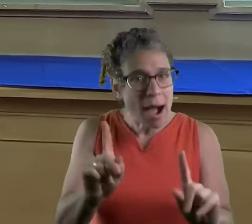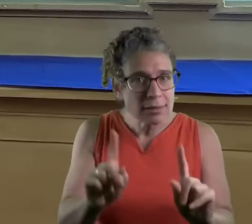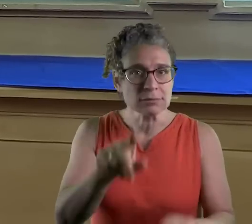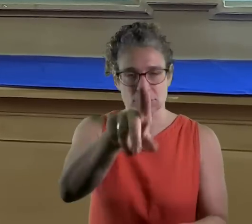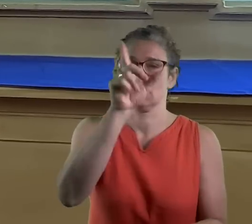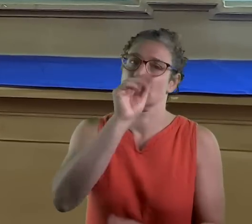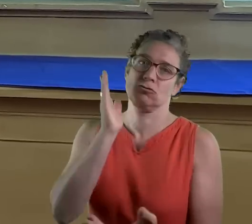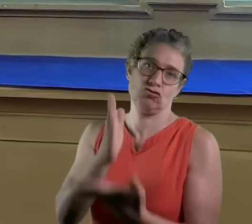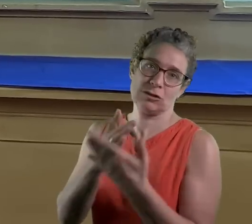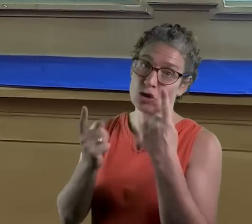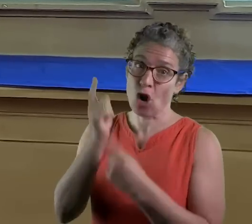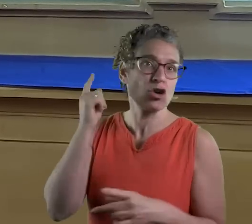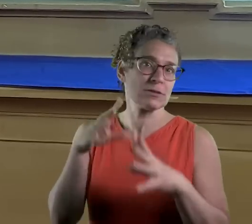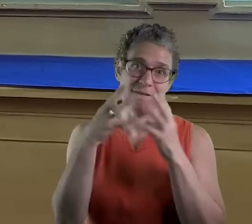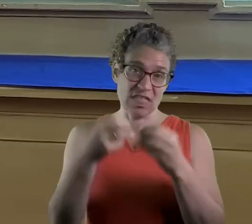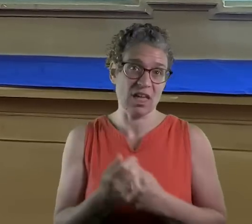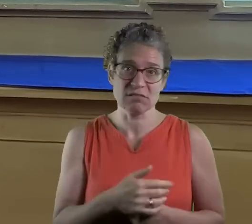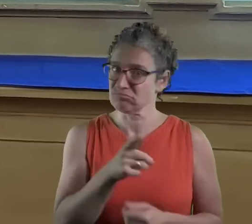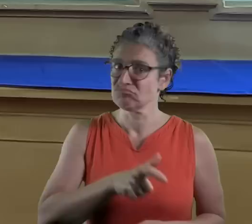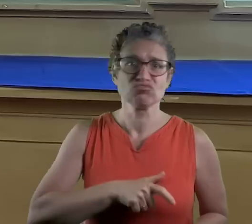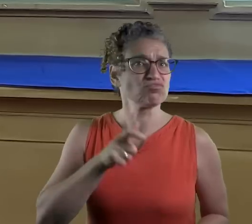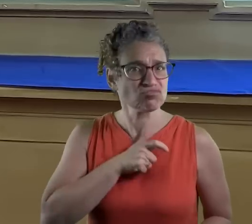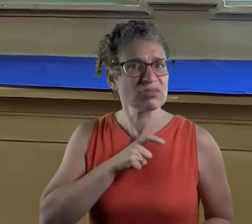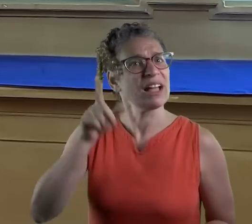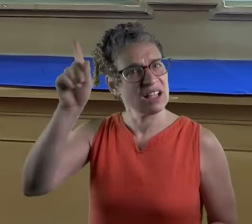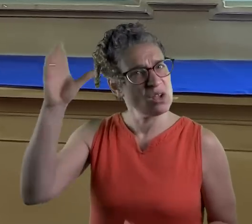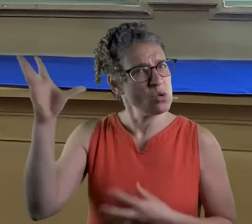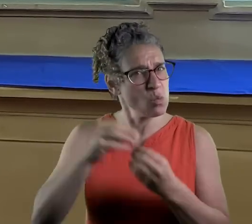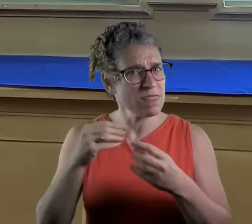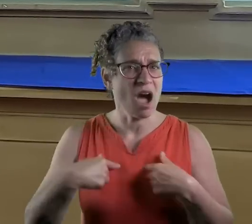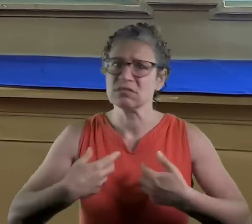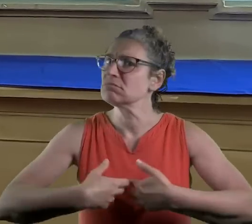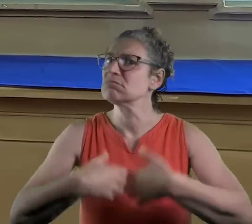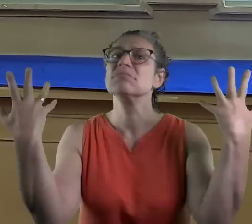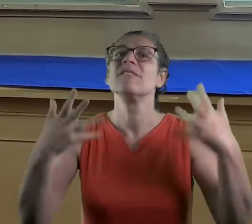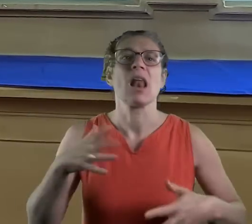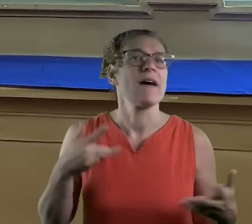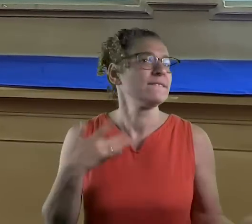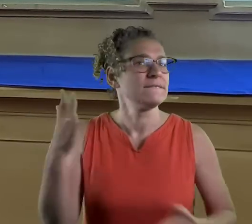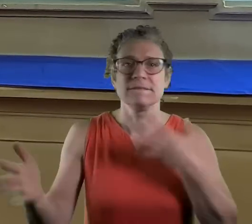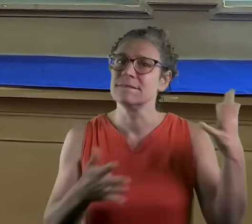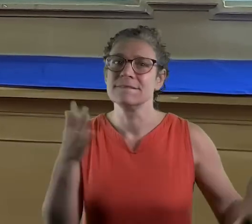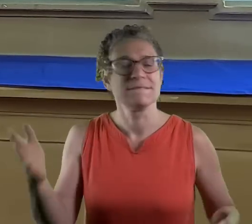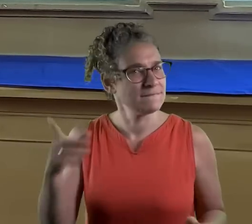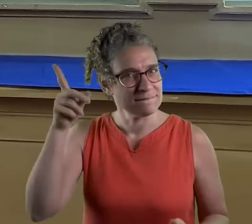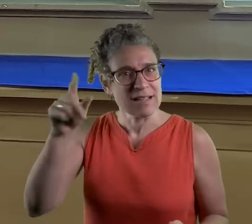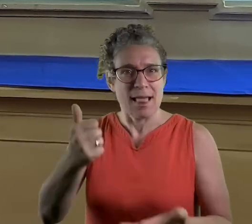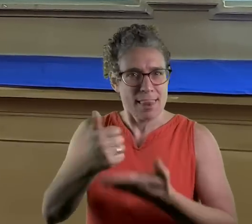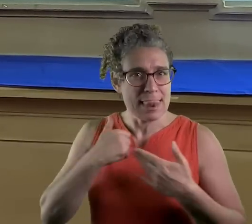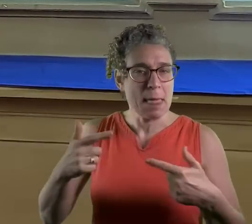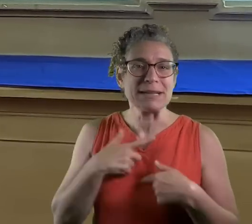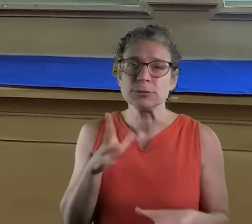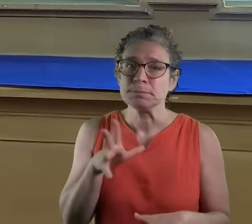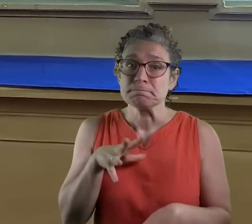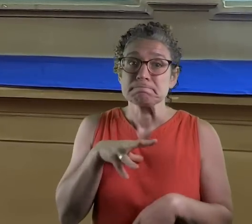everything. We can be confident that he is with us wherever life takes us, enabling us to face